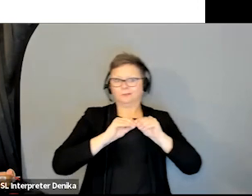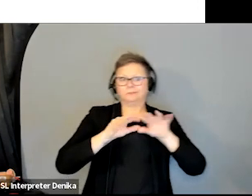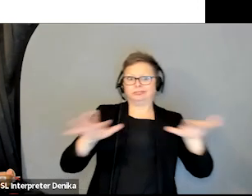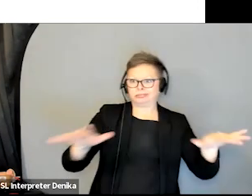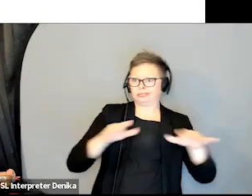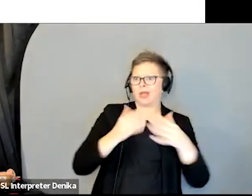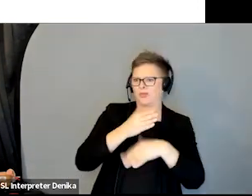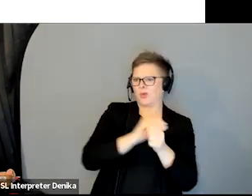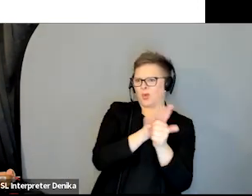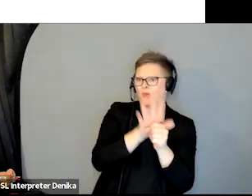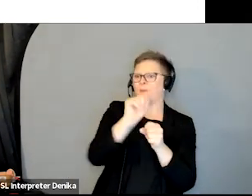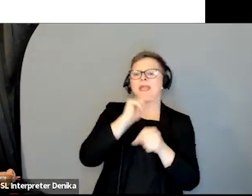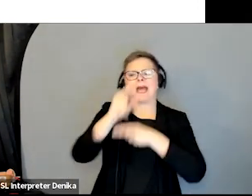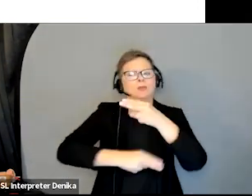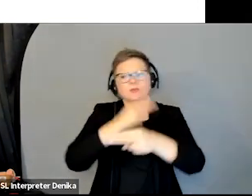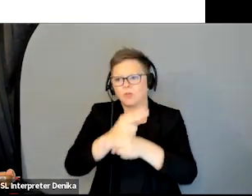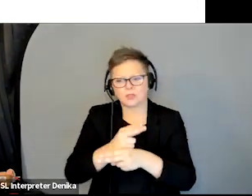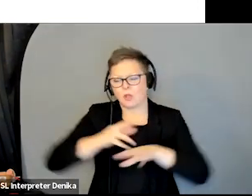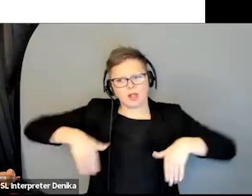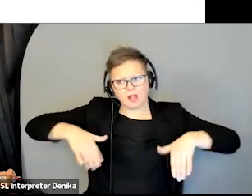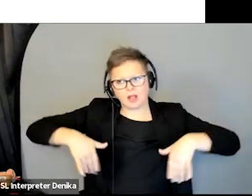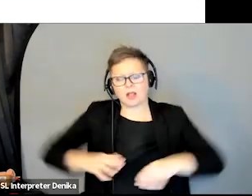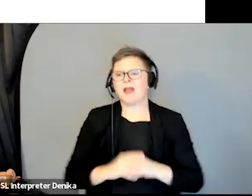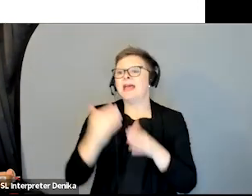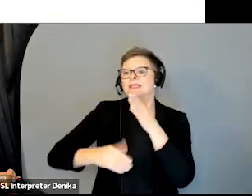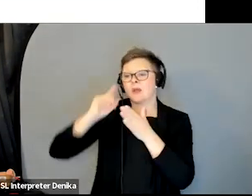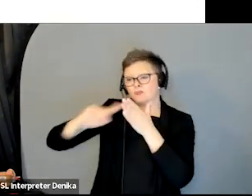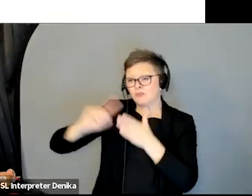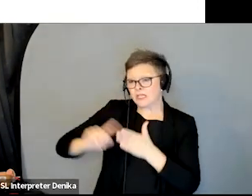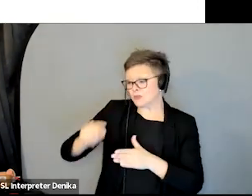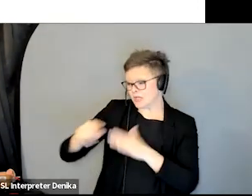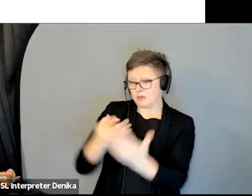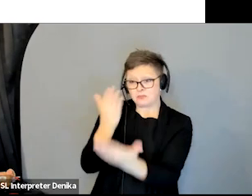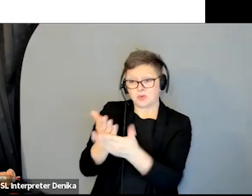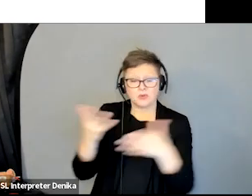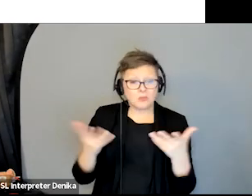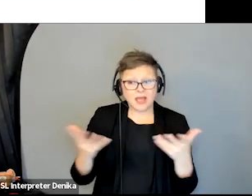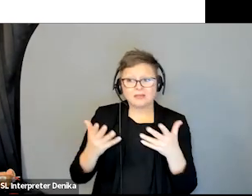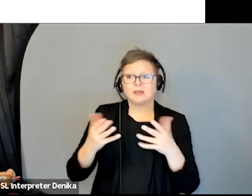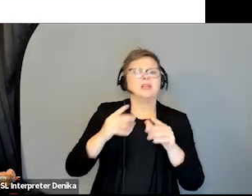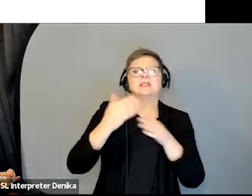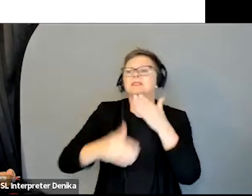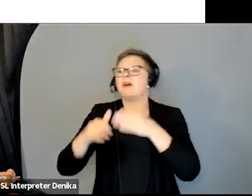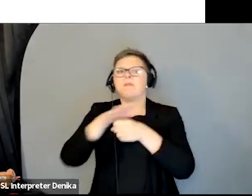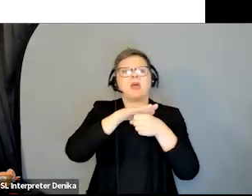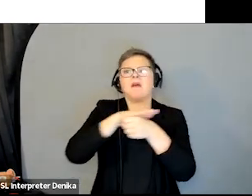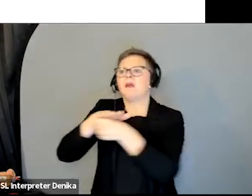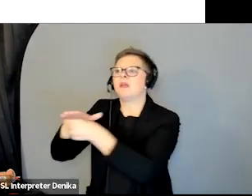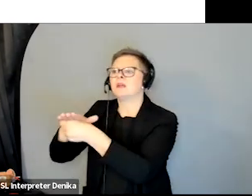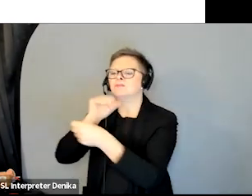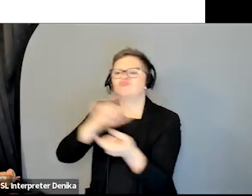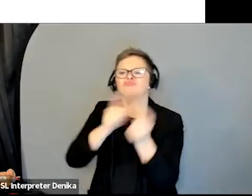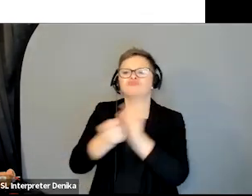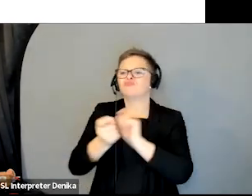they were not universal. As some of the studies in our review pointed out, certain sectors did not see this broad shift to remote work or